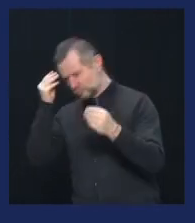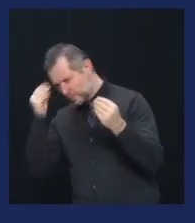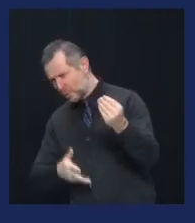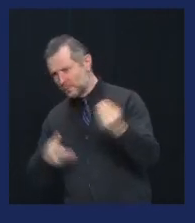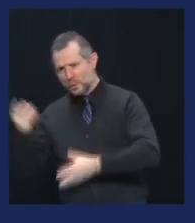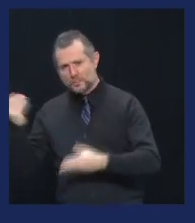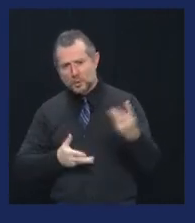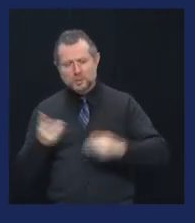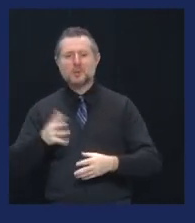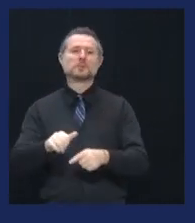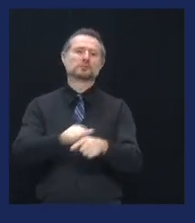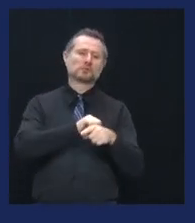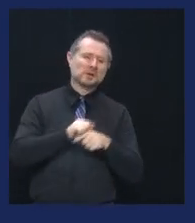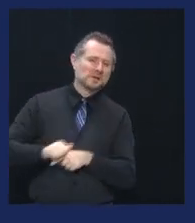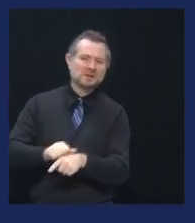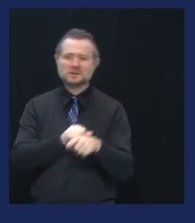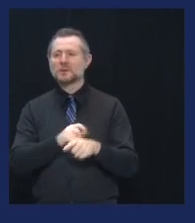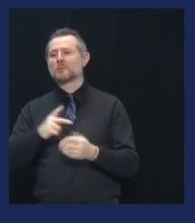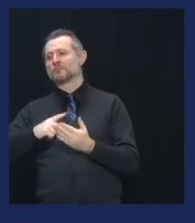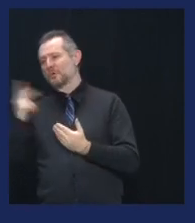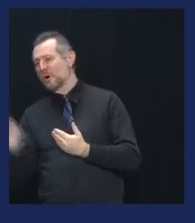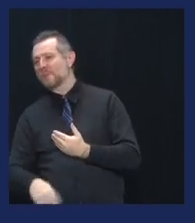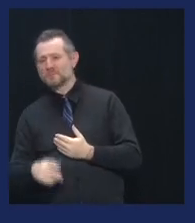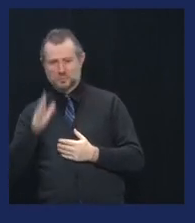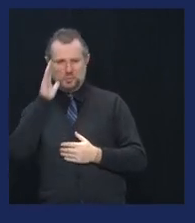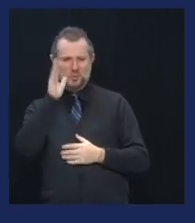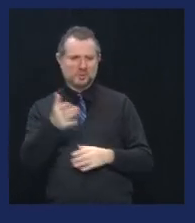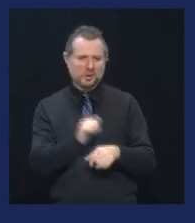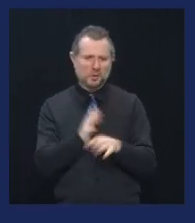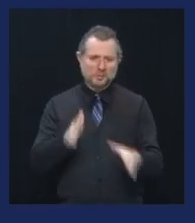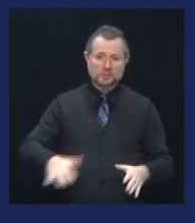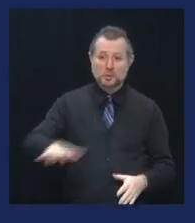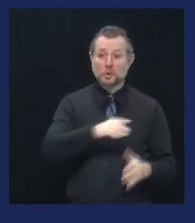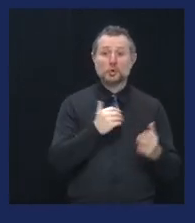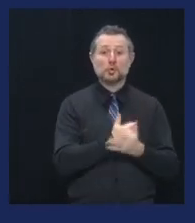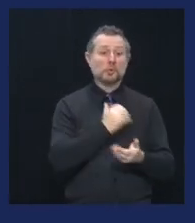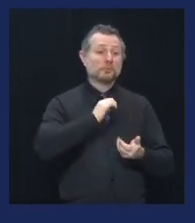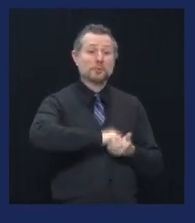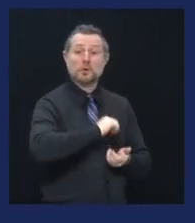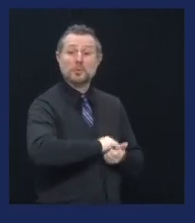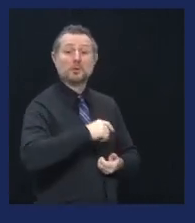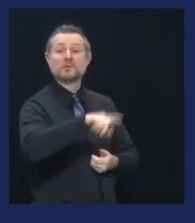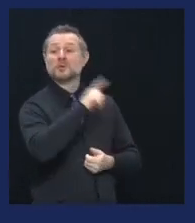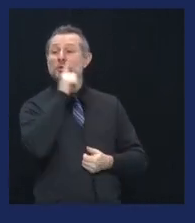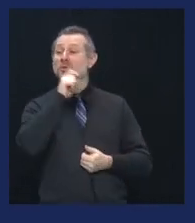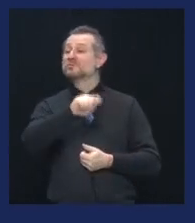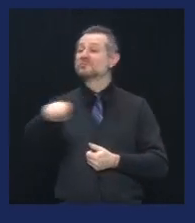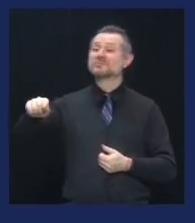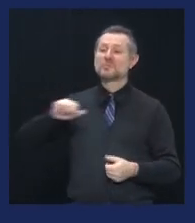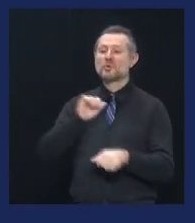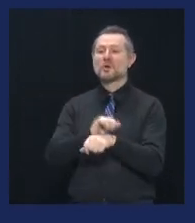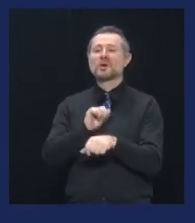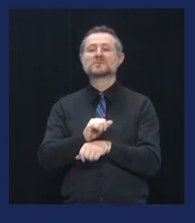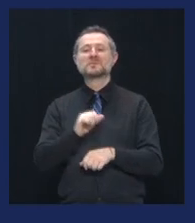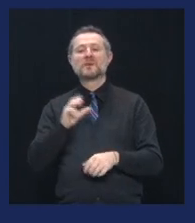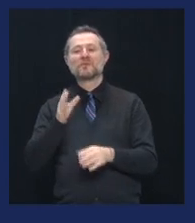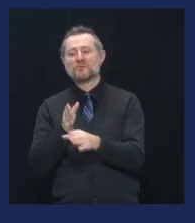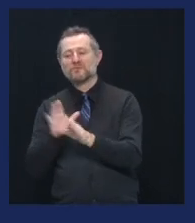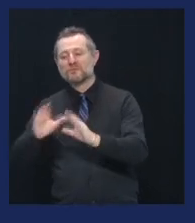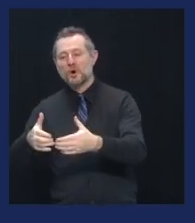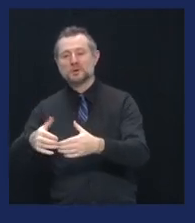new partnerships with workforce development organizations in underserved communities. We expect to triple the number